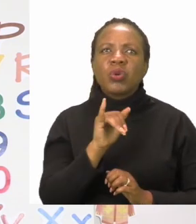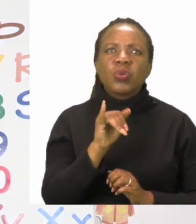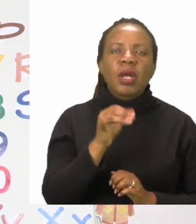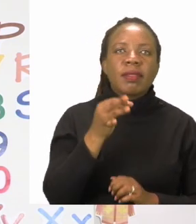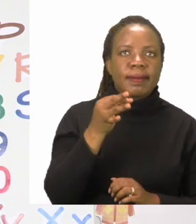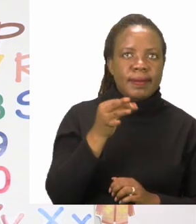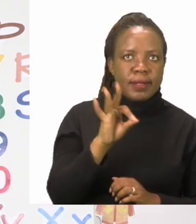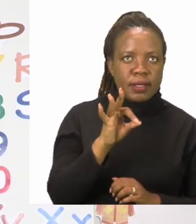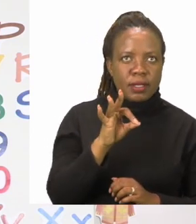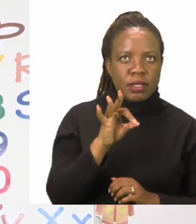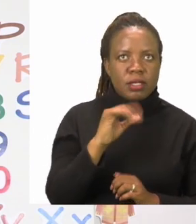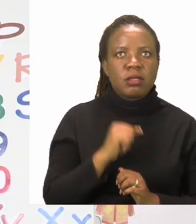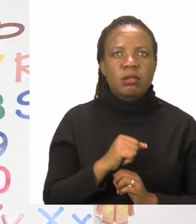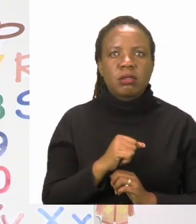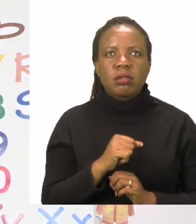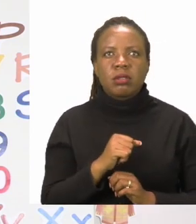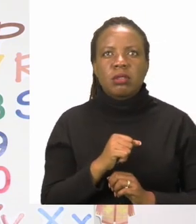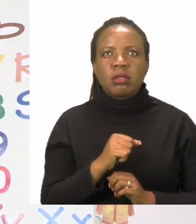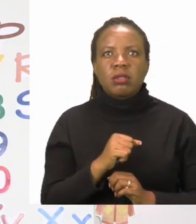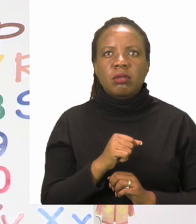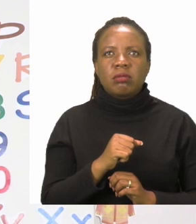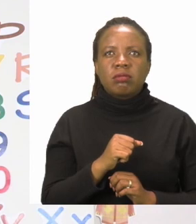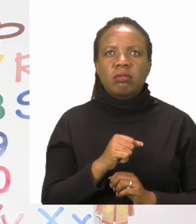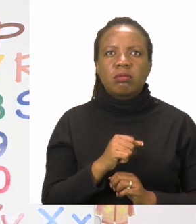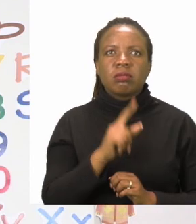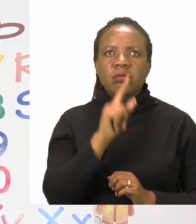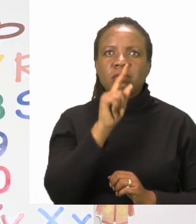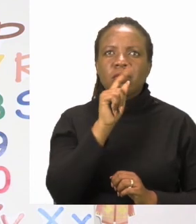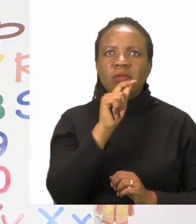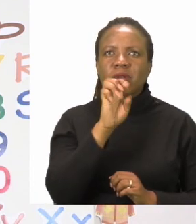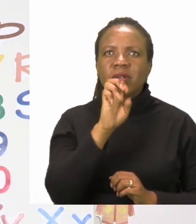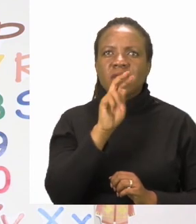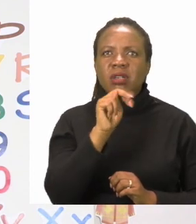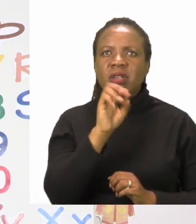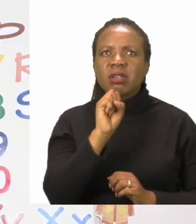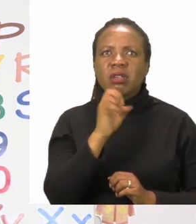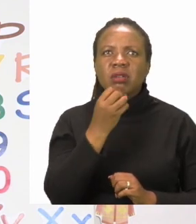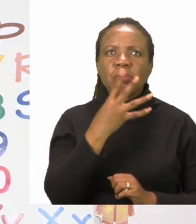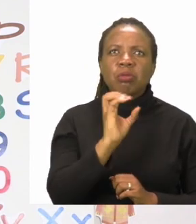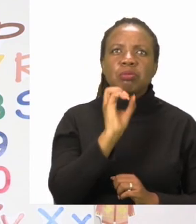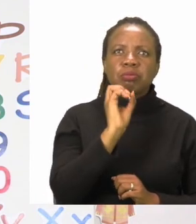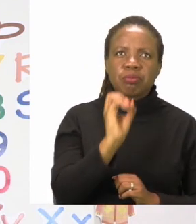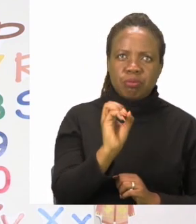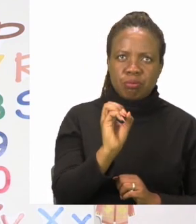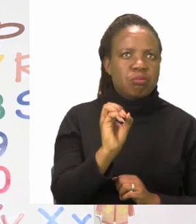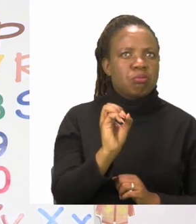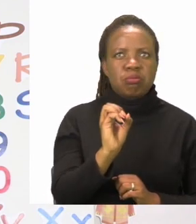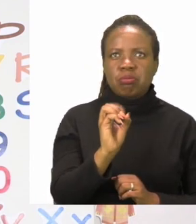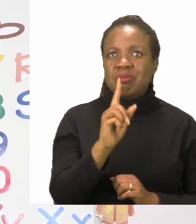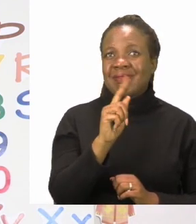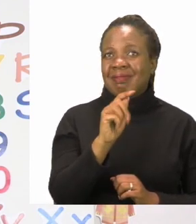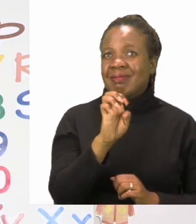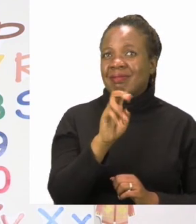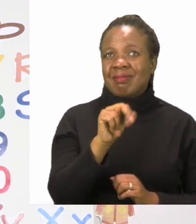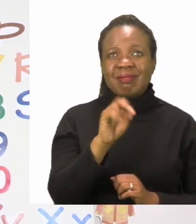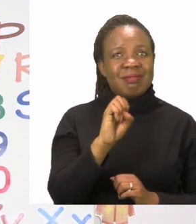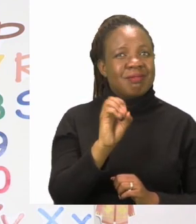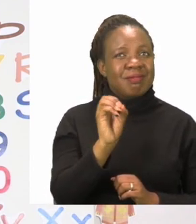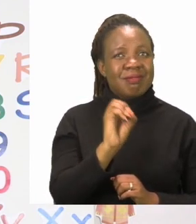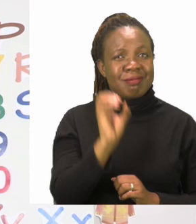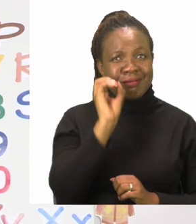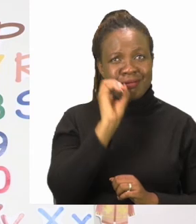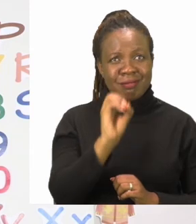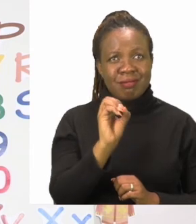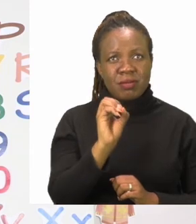9 units. Then we have a 0, so there are 0 tens. So the